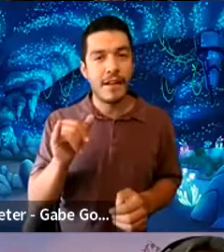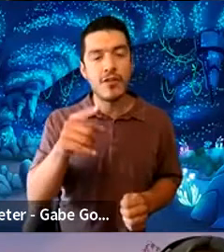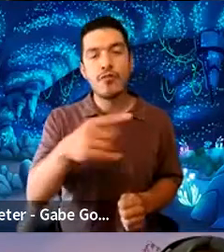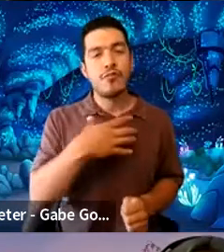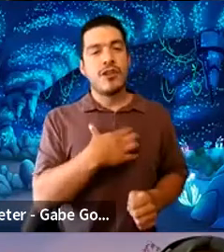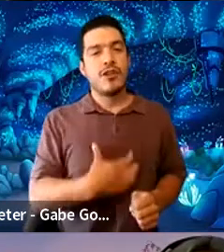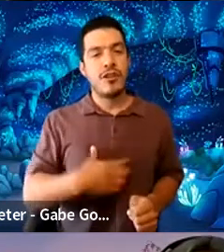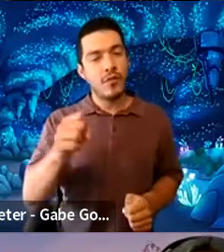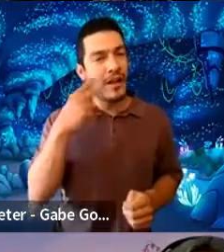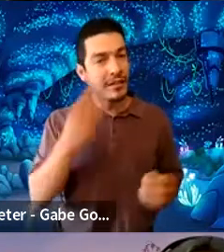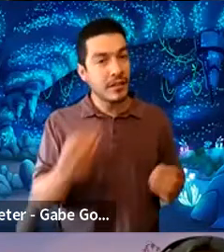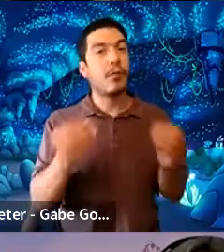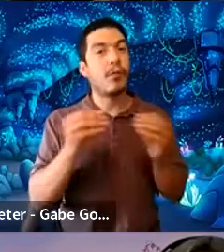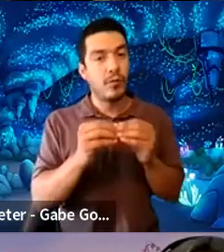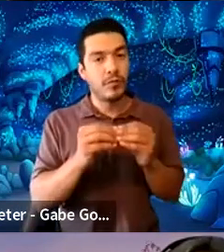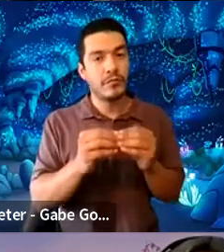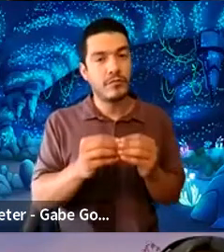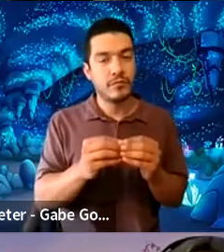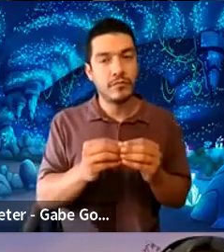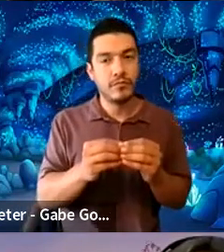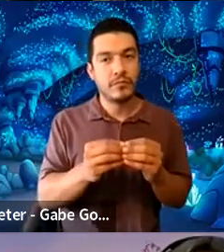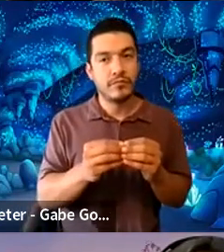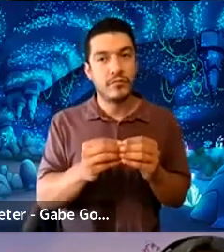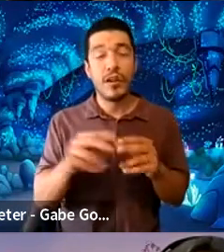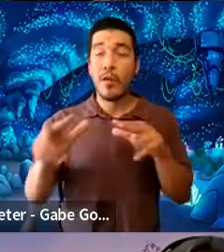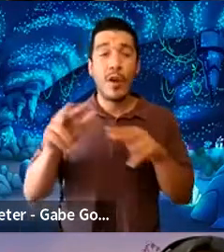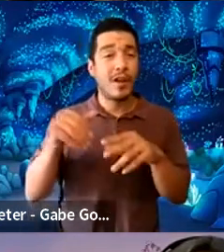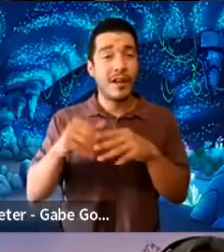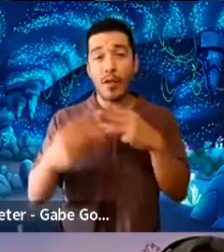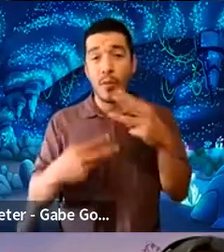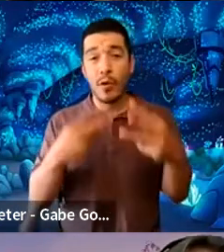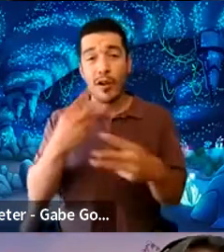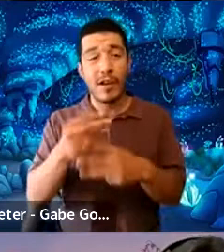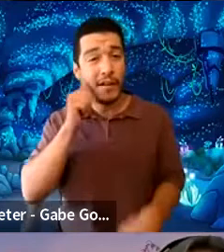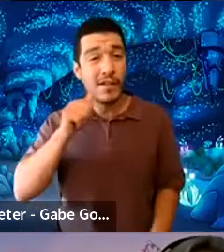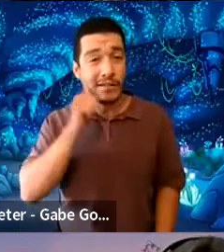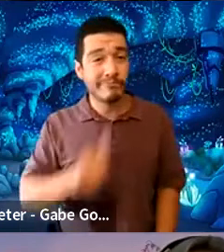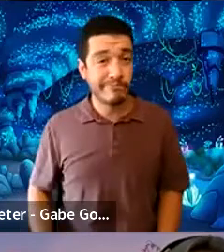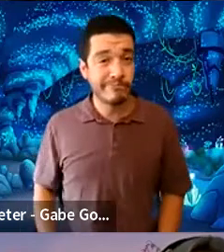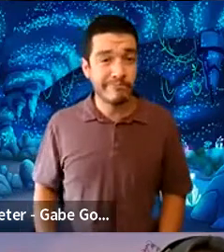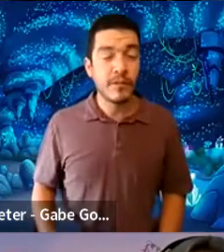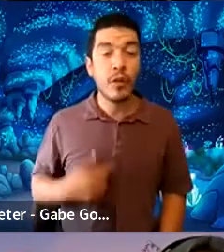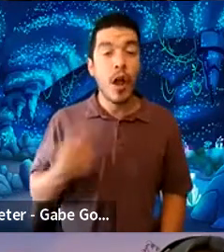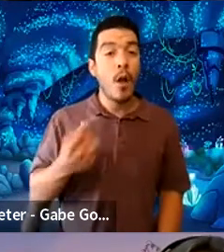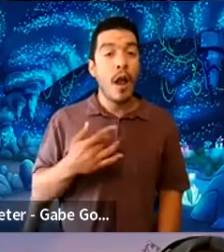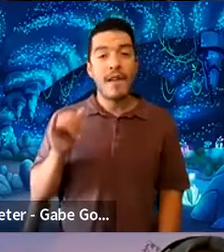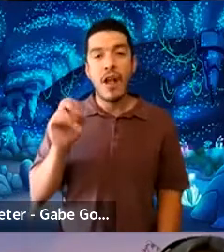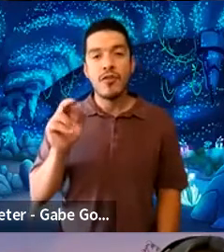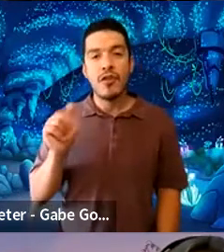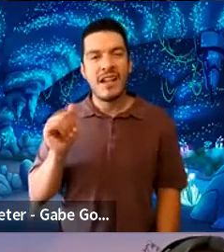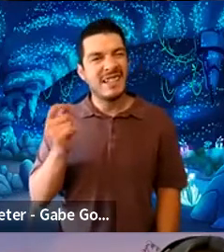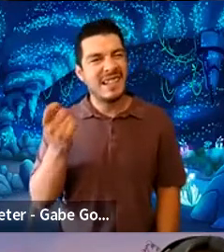wish you would see more of, just walking around the world in your day to day. And so I always feel like Eureka is a little bit